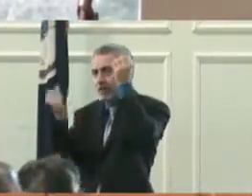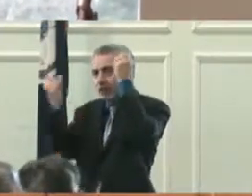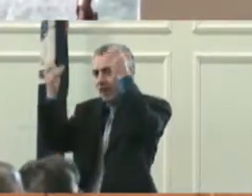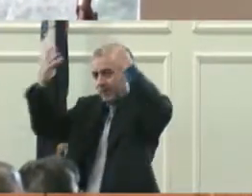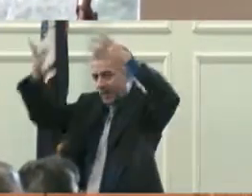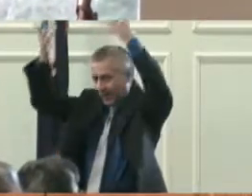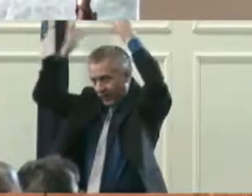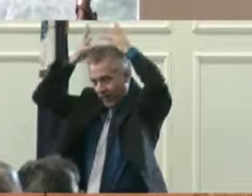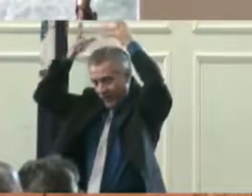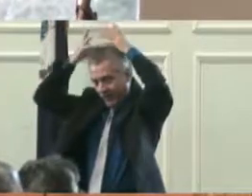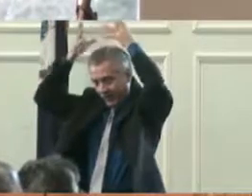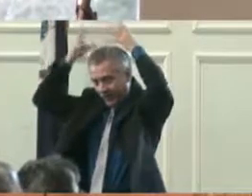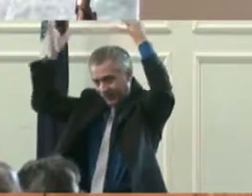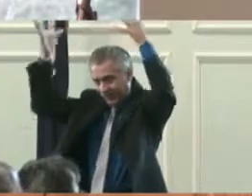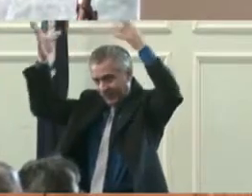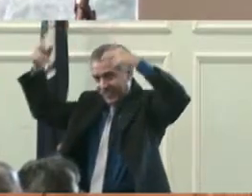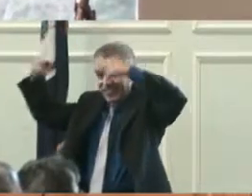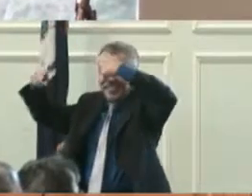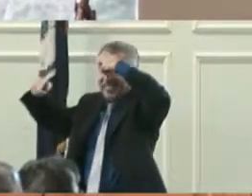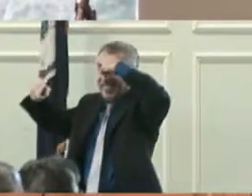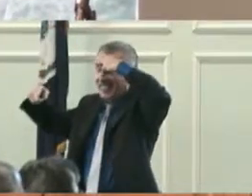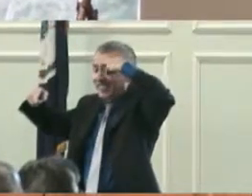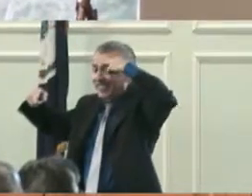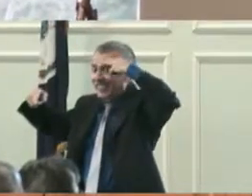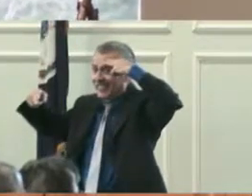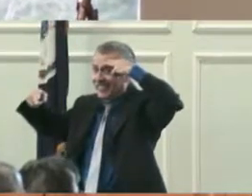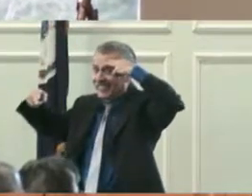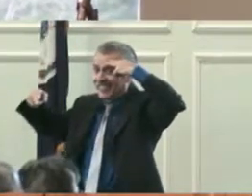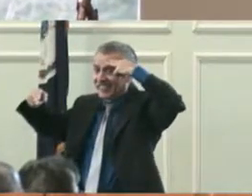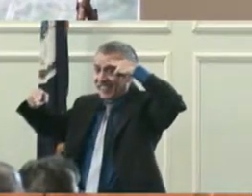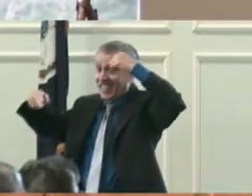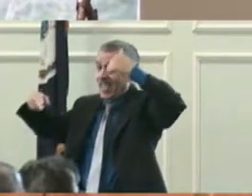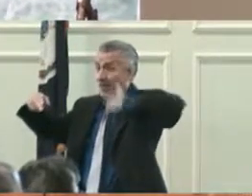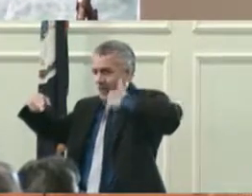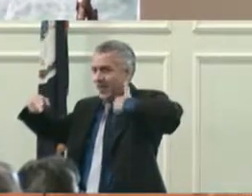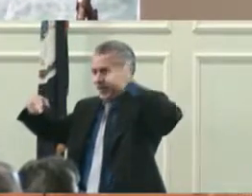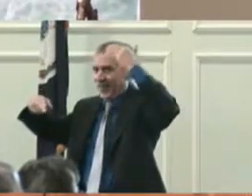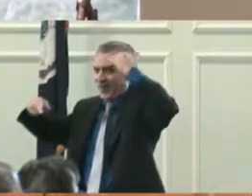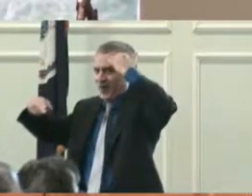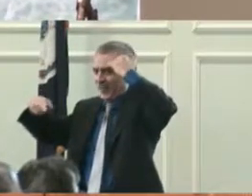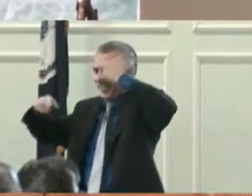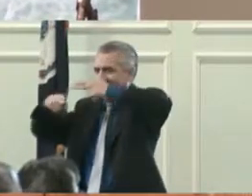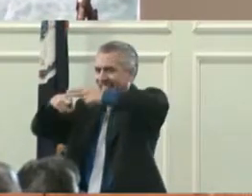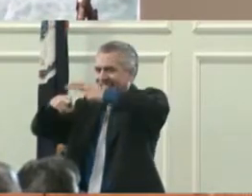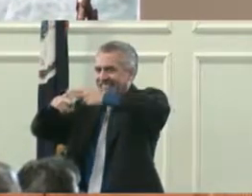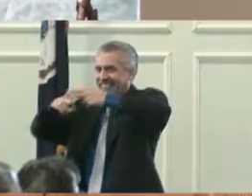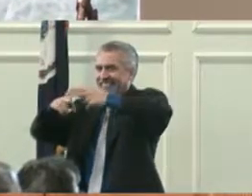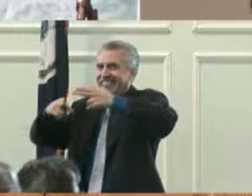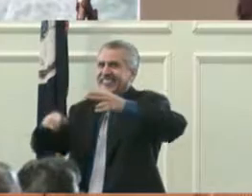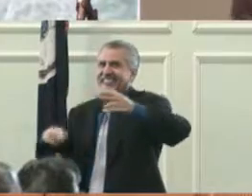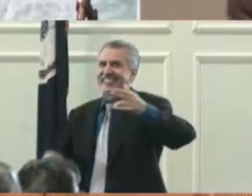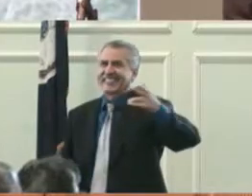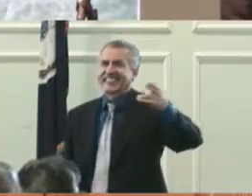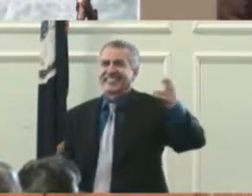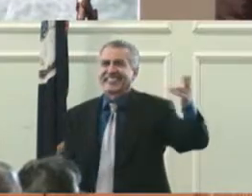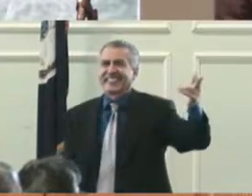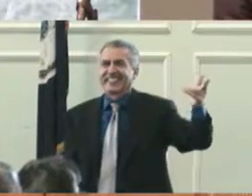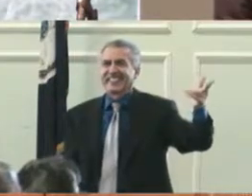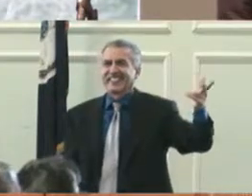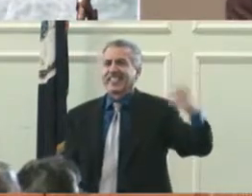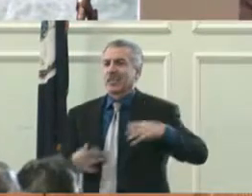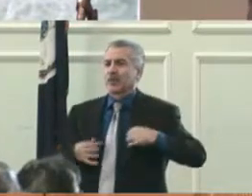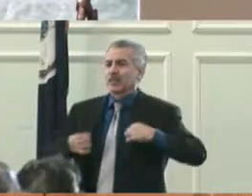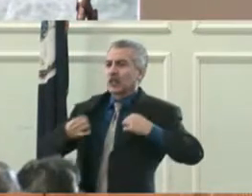crowns. He had a name written that no one knew except himself. The following verse says the following. He was